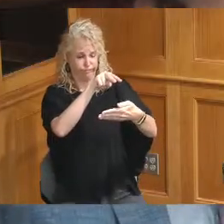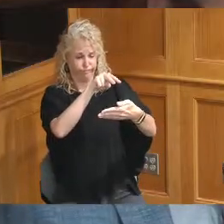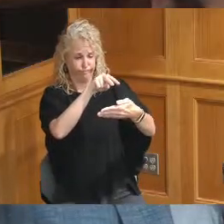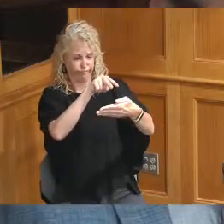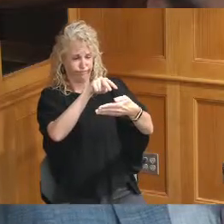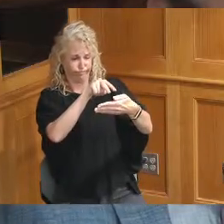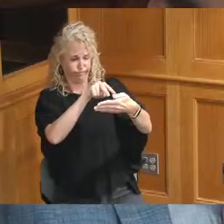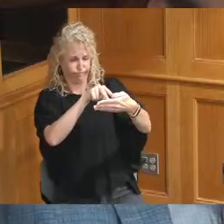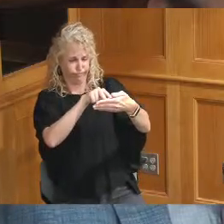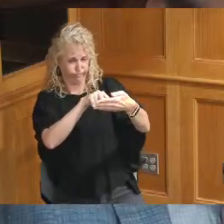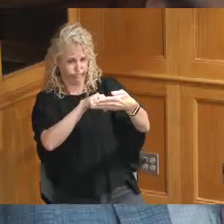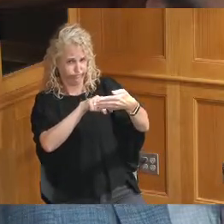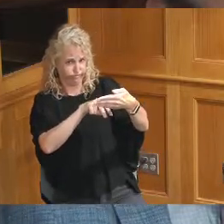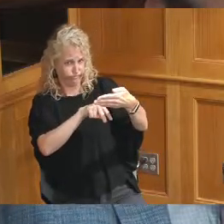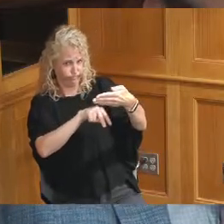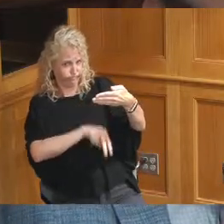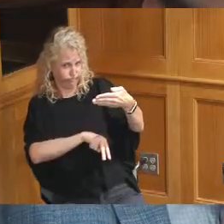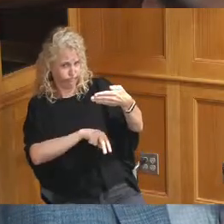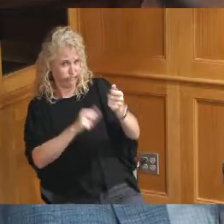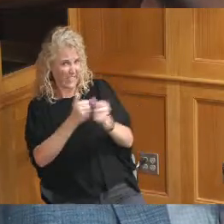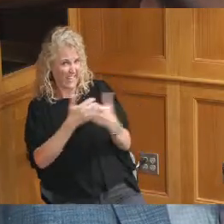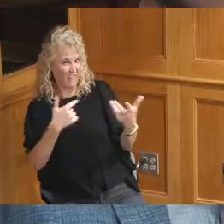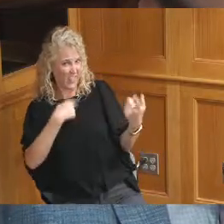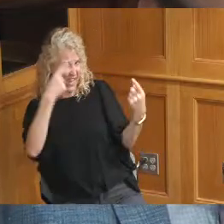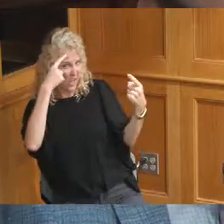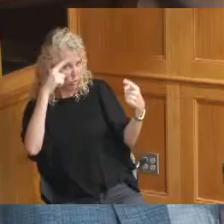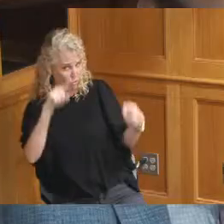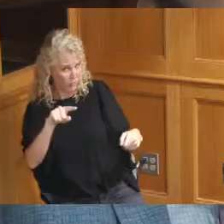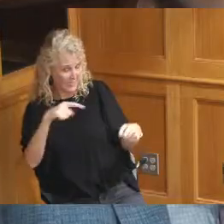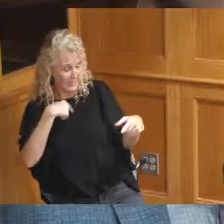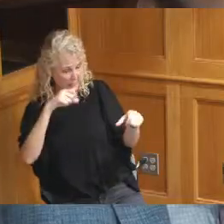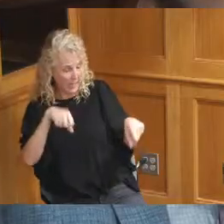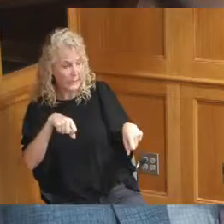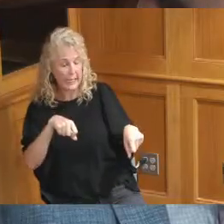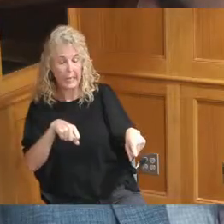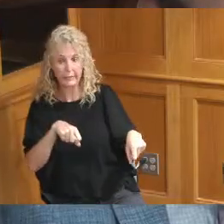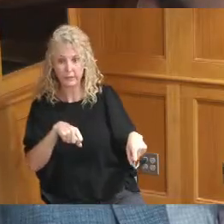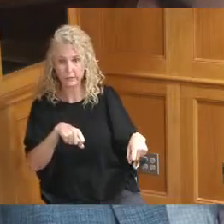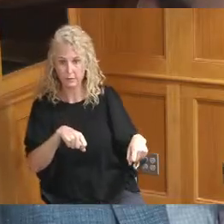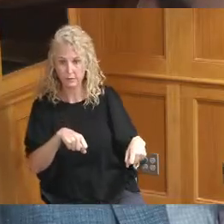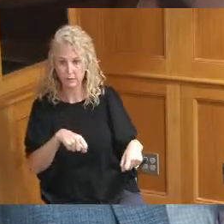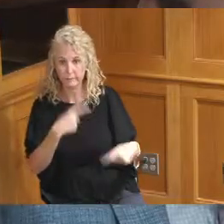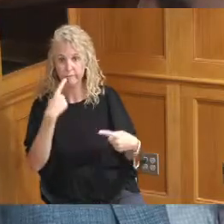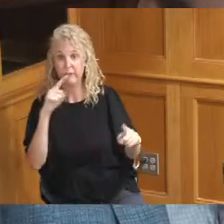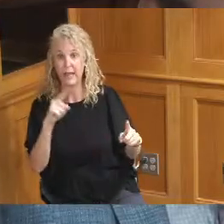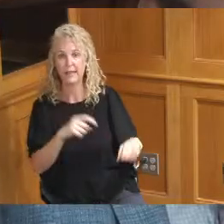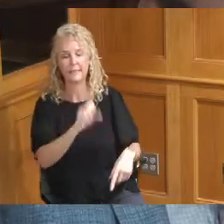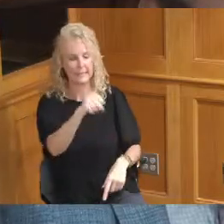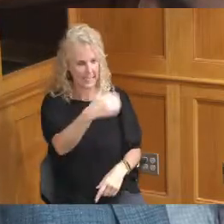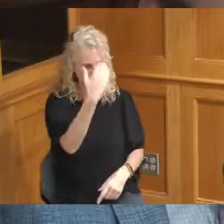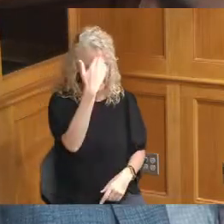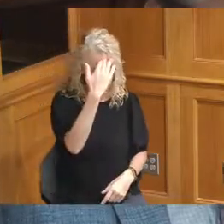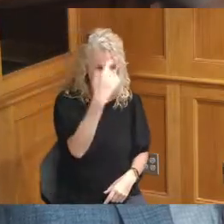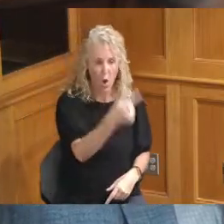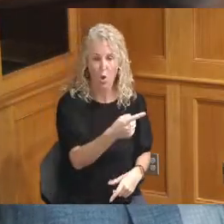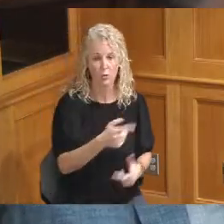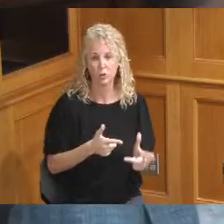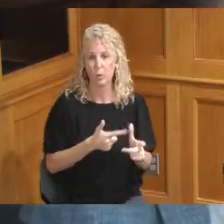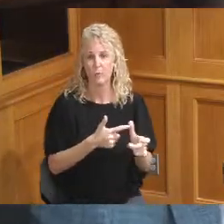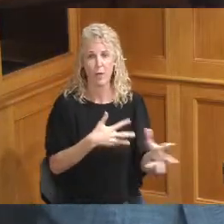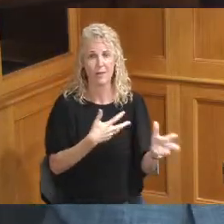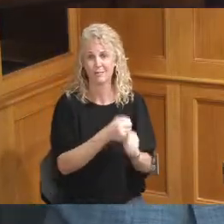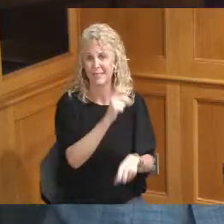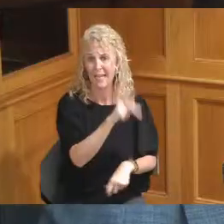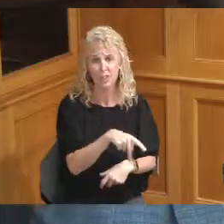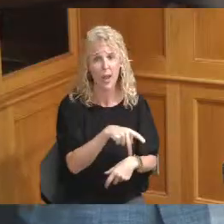be ready to make another move. So that's not to diminish the work they've done. You came in late, you tried to get going, you